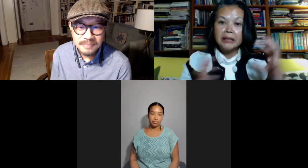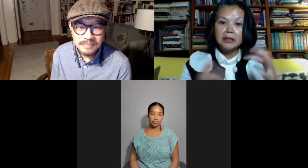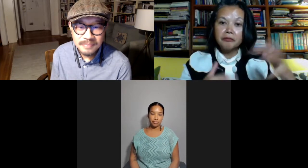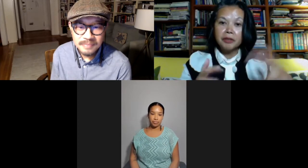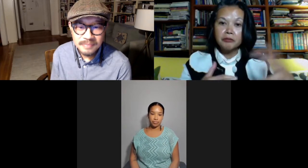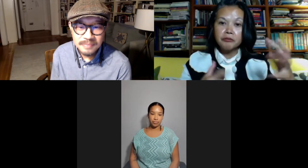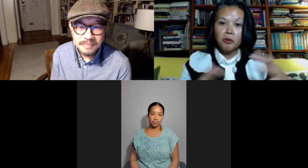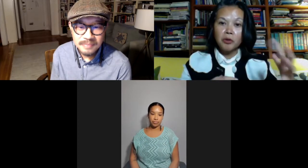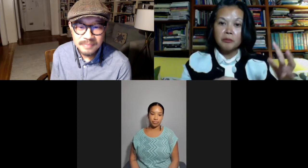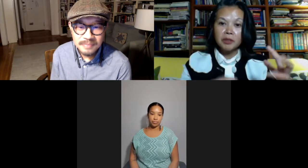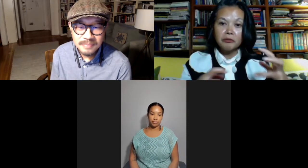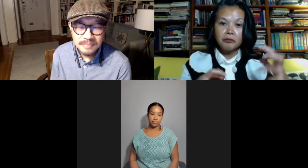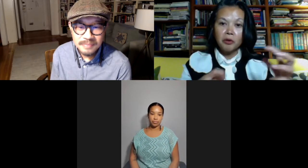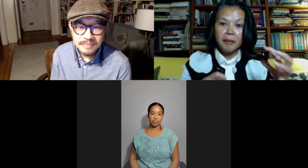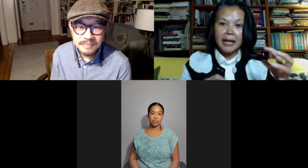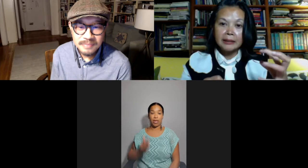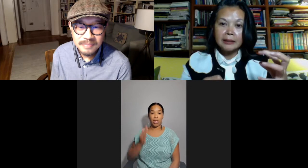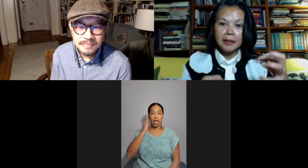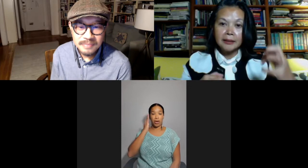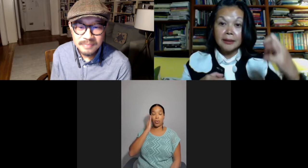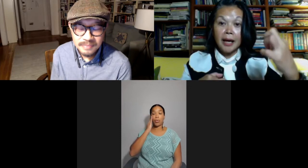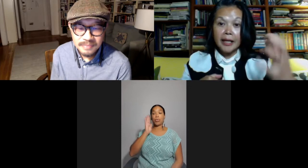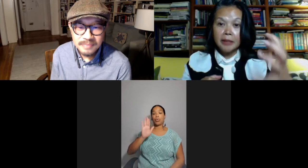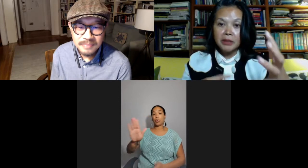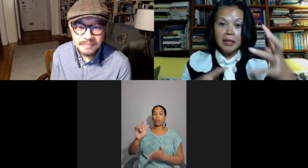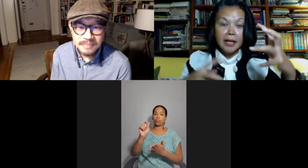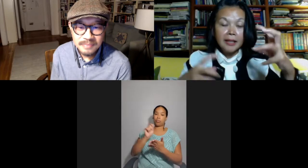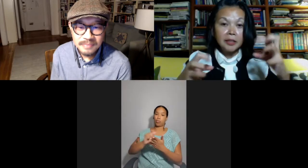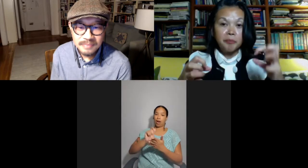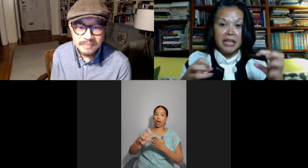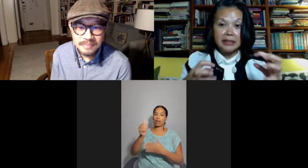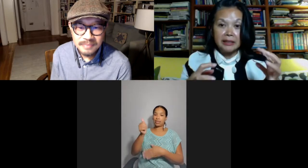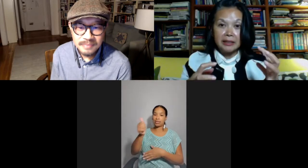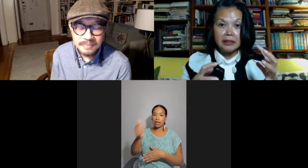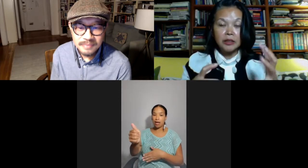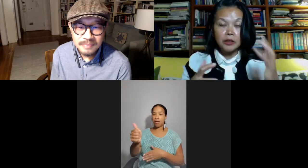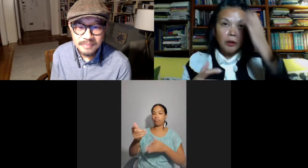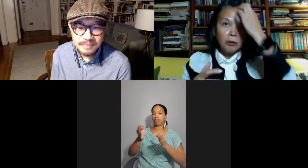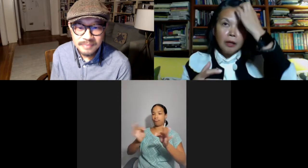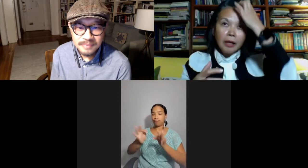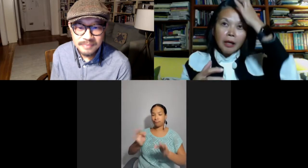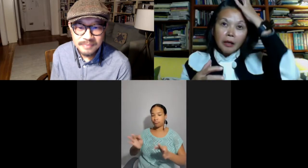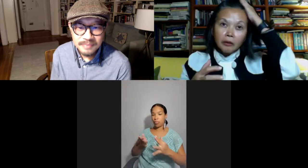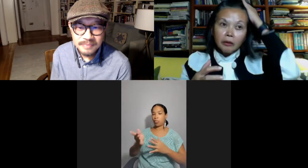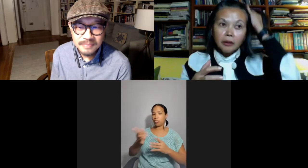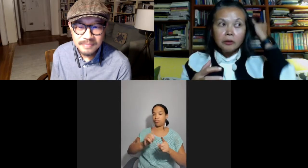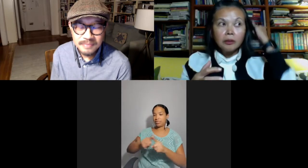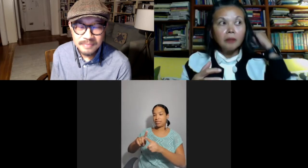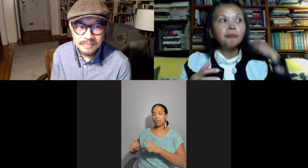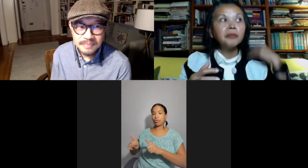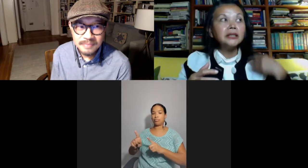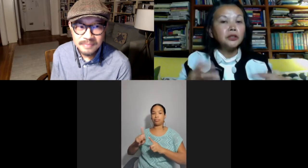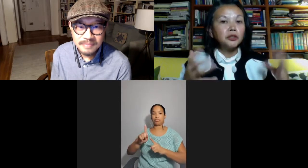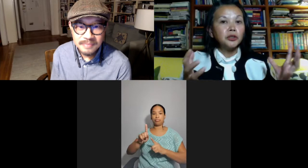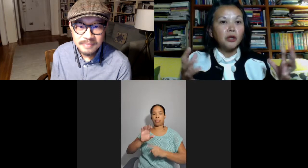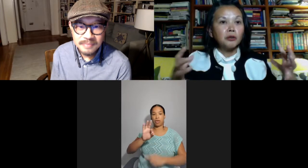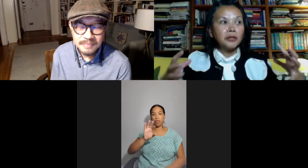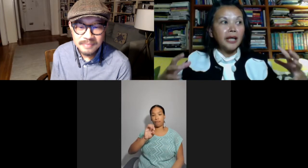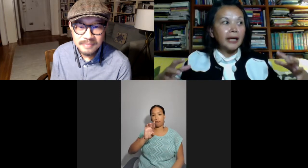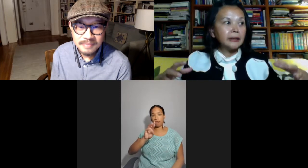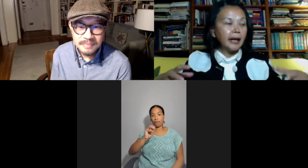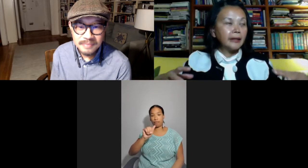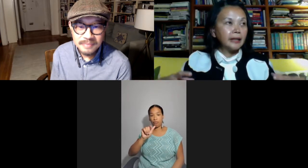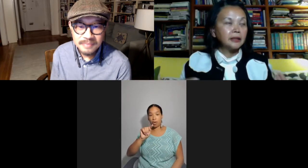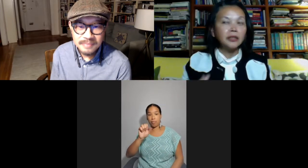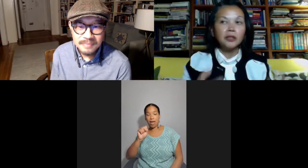many different forms and formats and times and spaces. So the pieces you chose